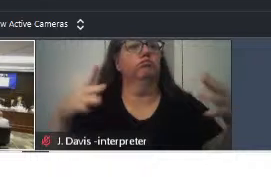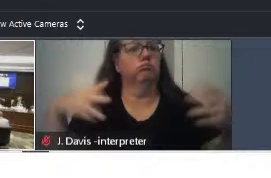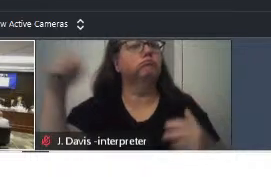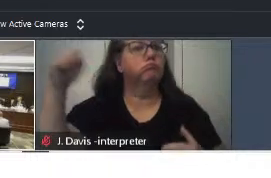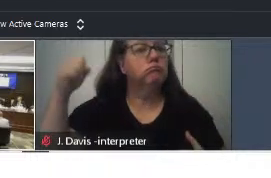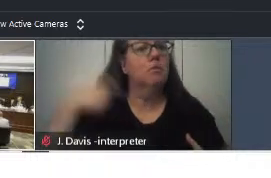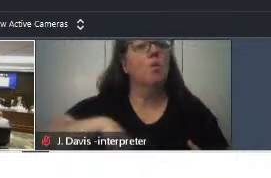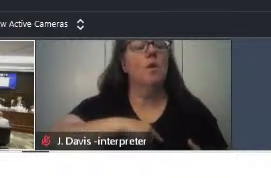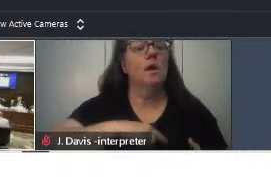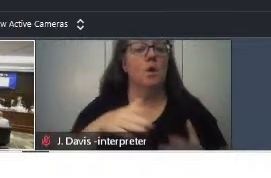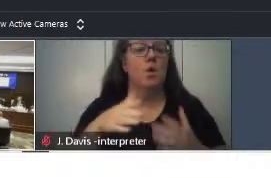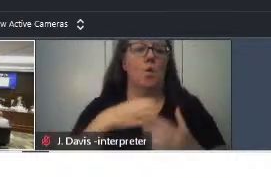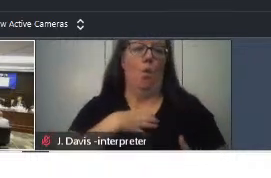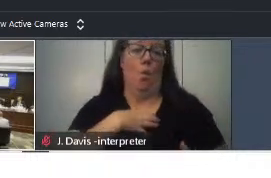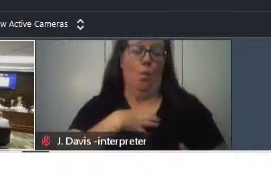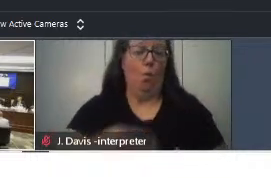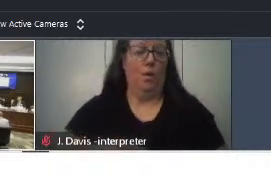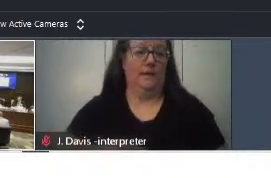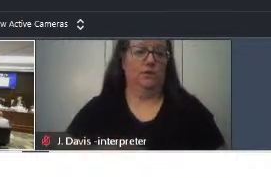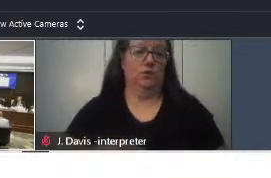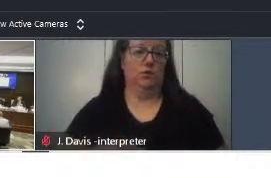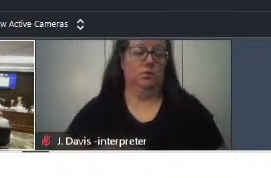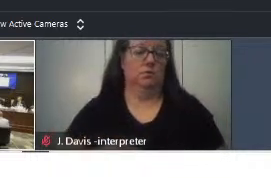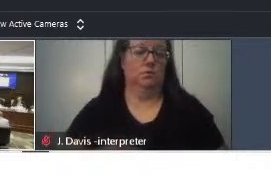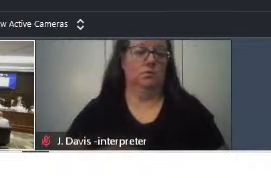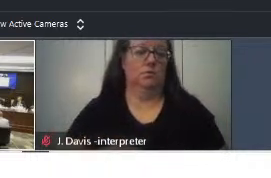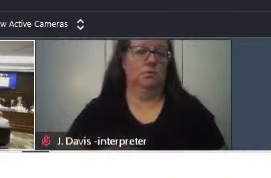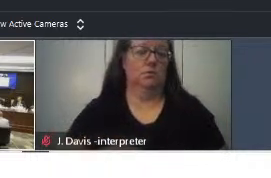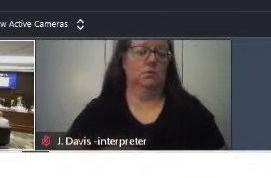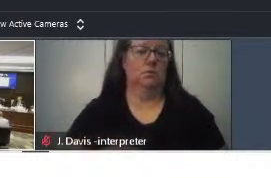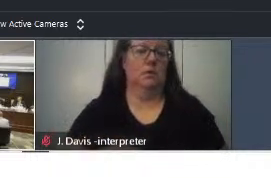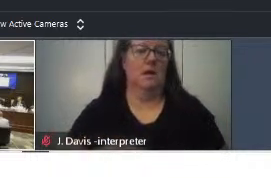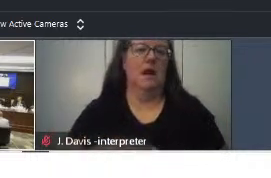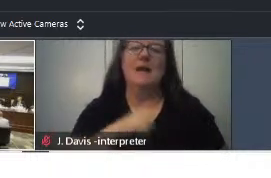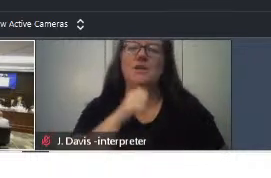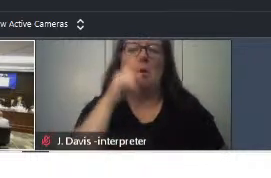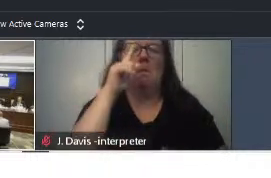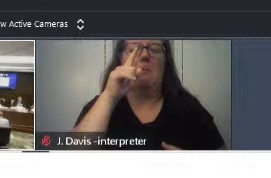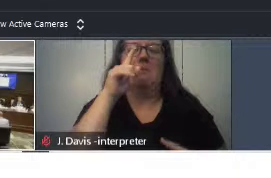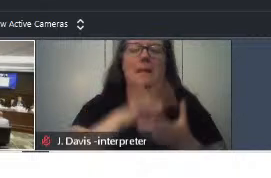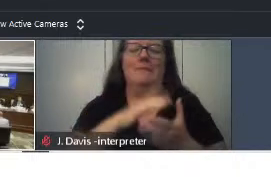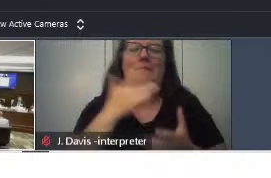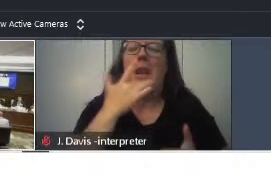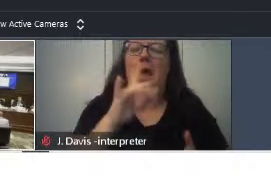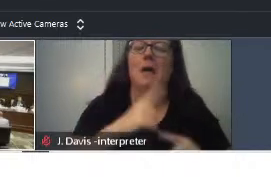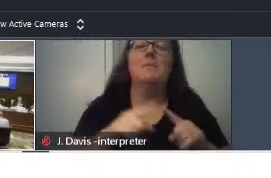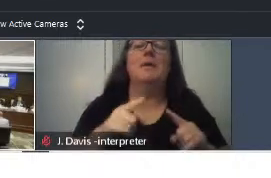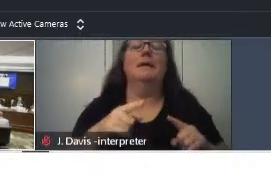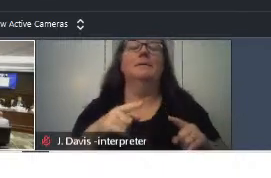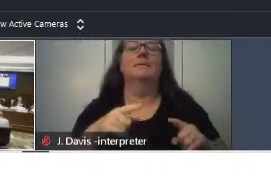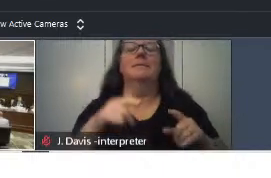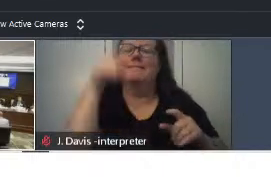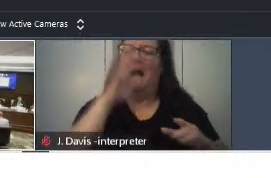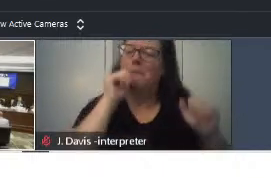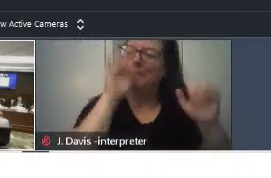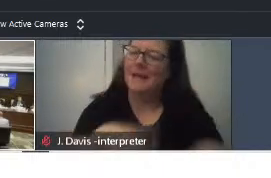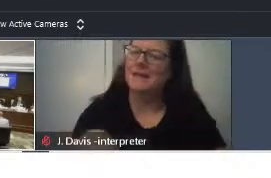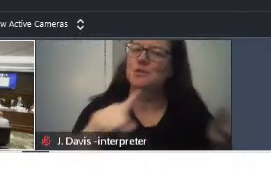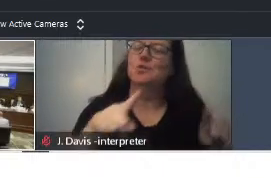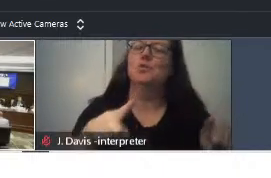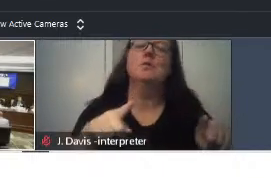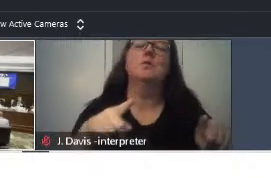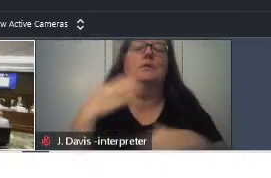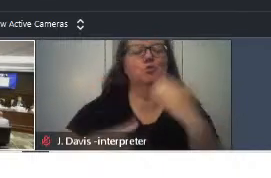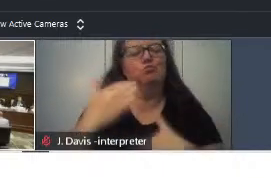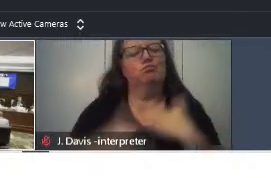We wish you, I don't believe in luck. We just ask that God bless you. so that we can move forward, and we're excited about